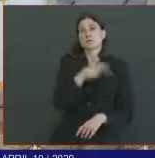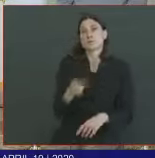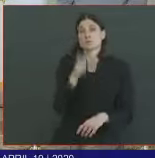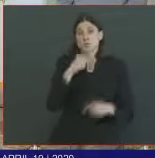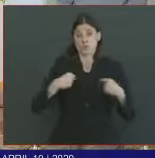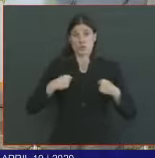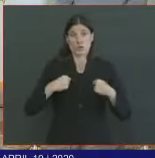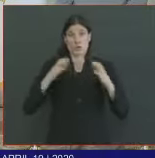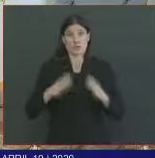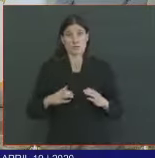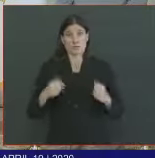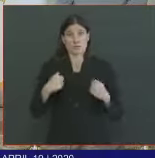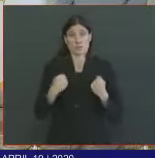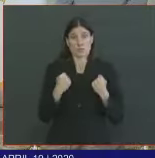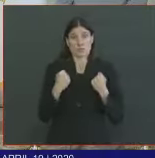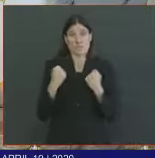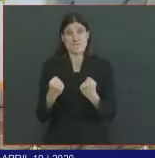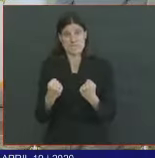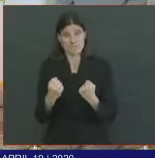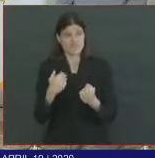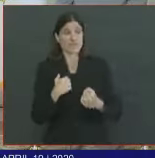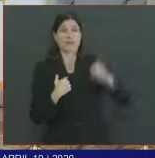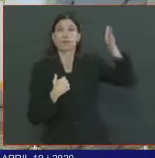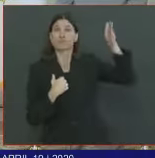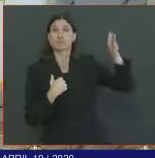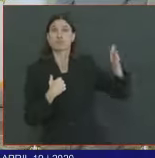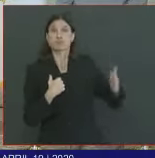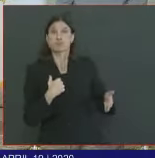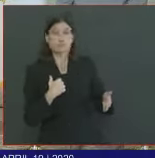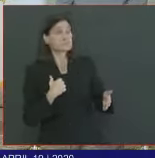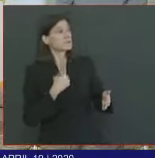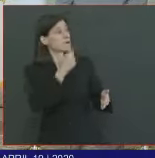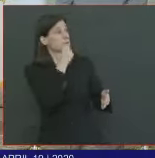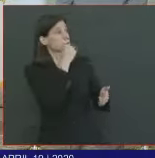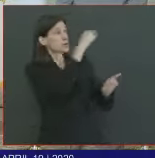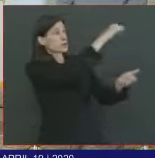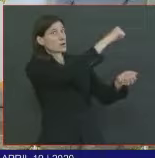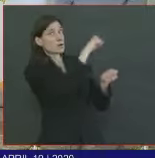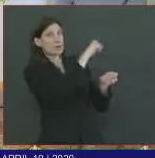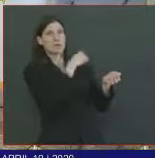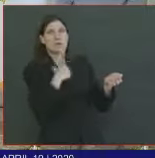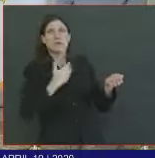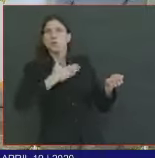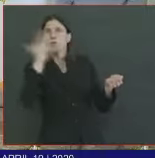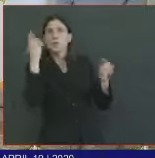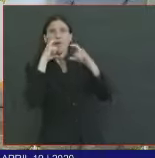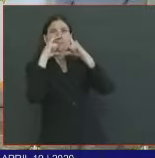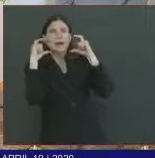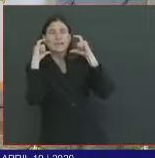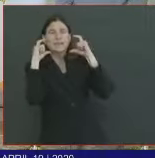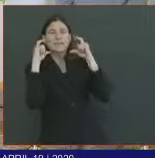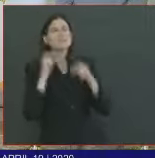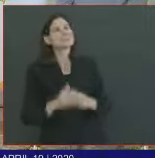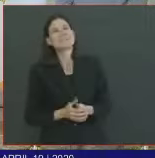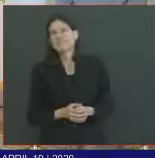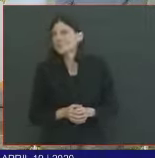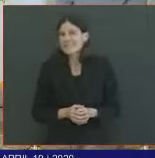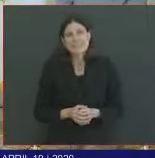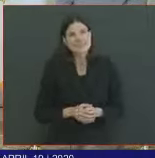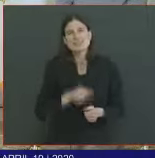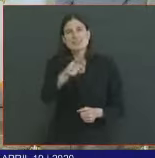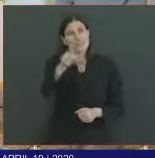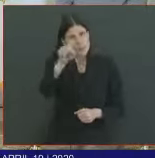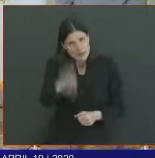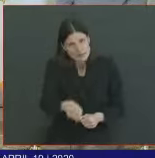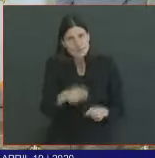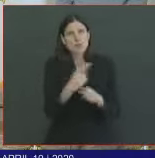up to pick up their food through a drive-through window did not have a mask on. So I want to remind you